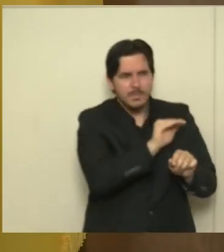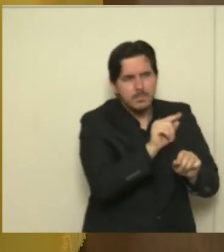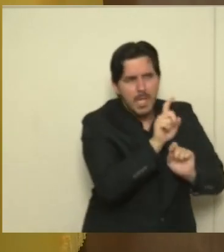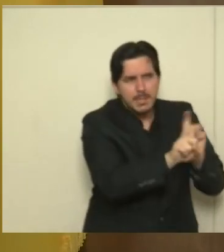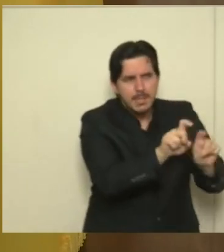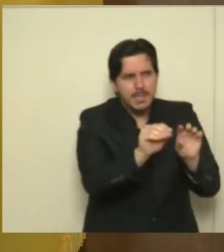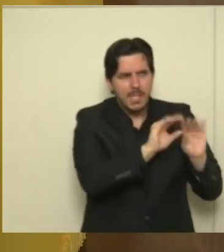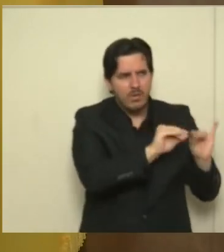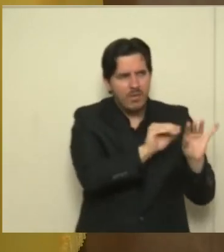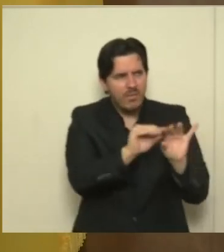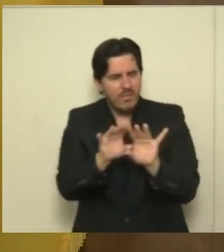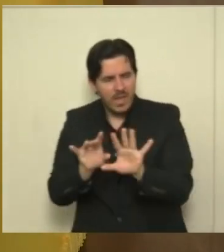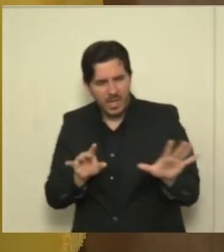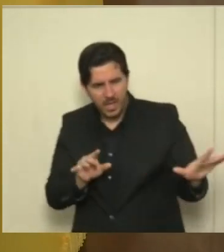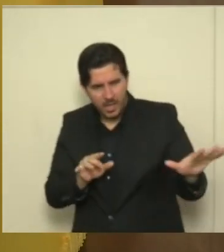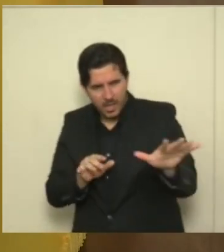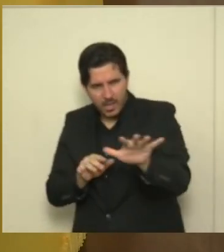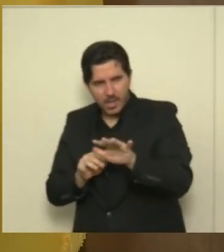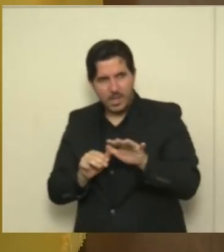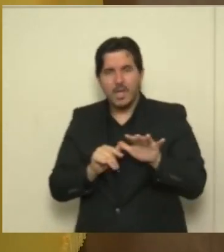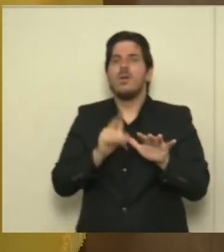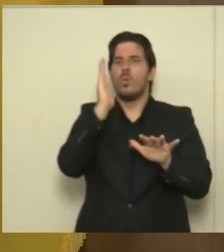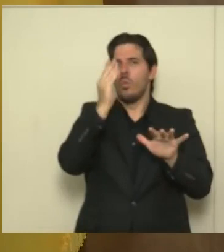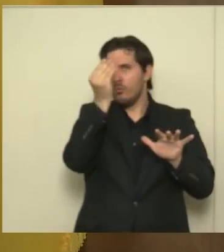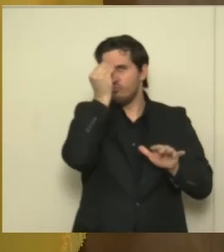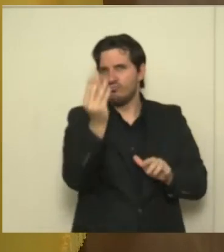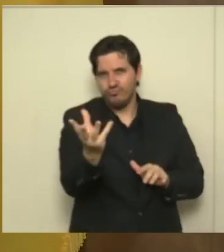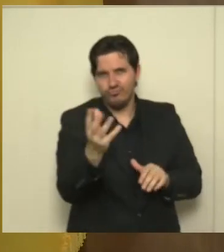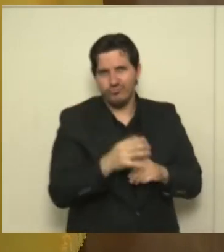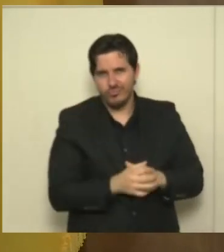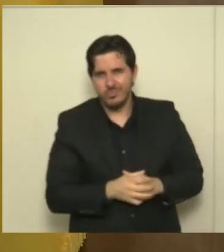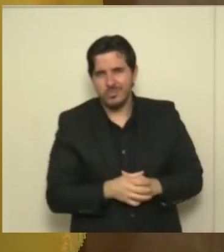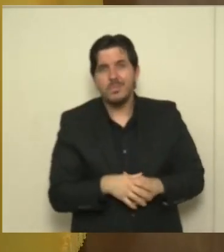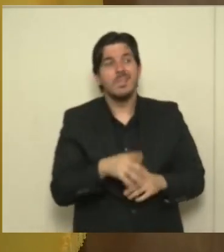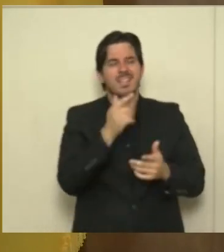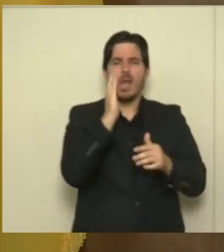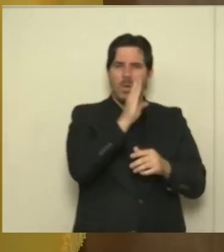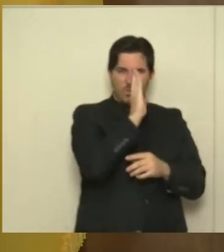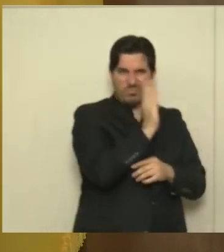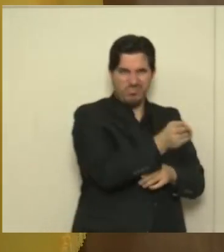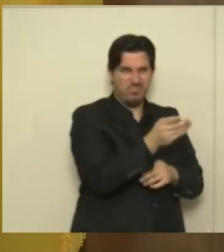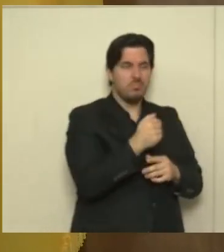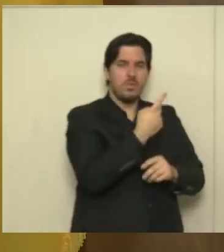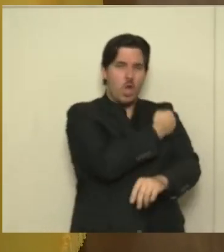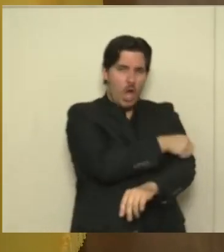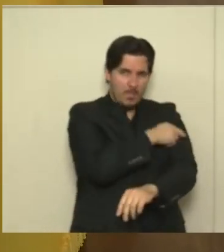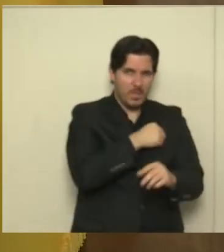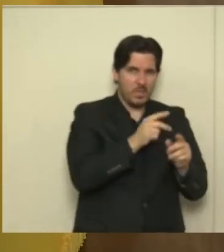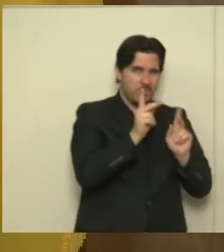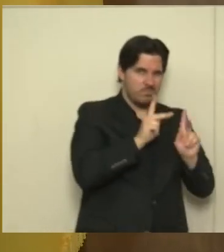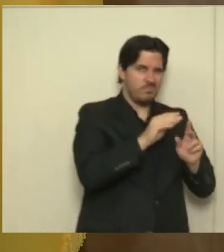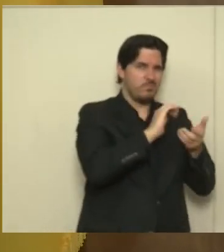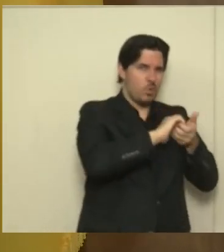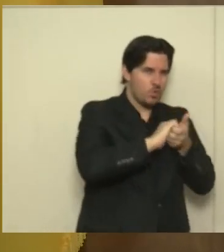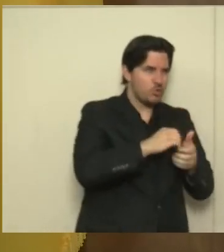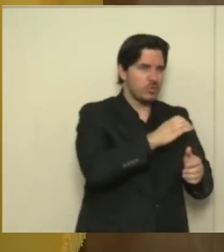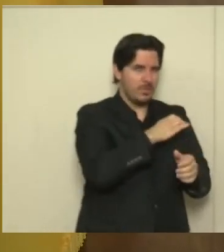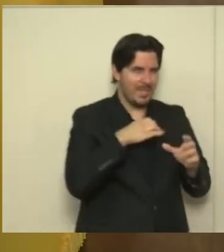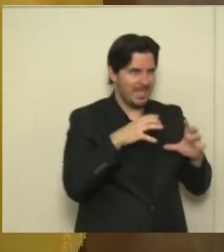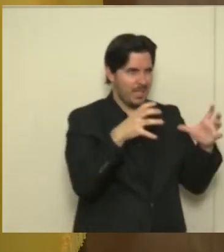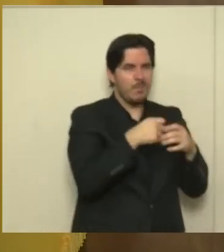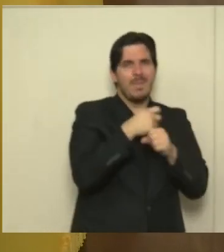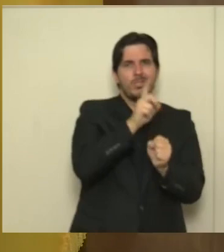right to our hospital folks in state government and our private sector partners at the association and make sure that you get accurate,